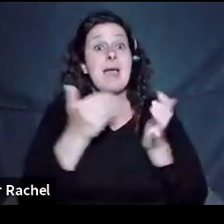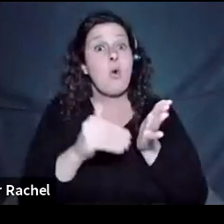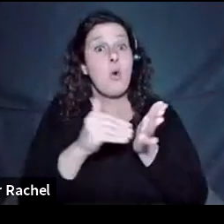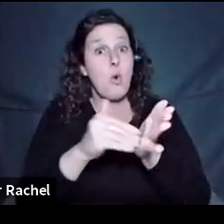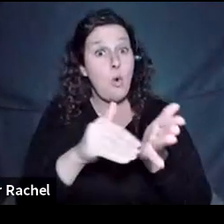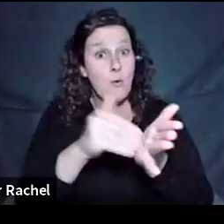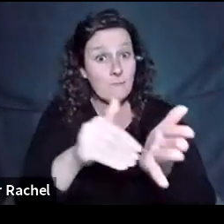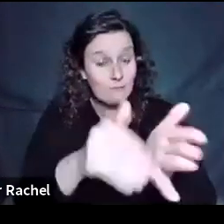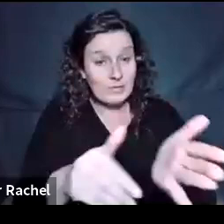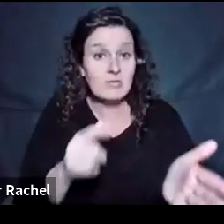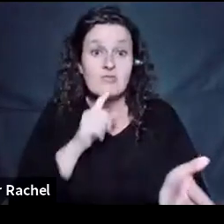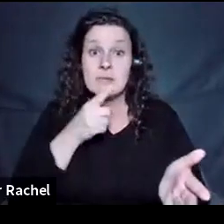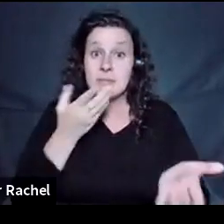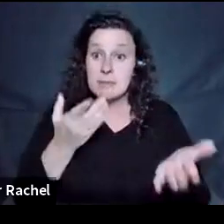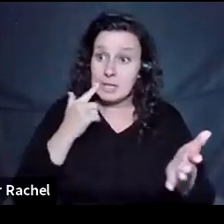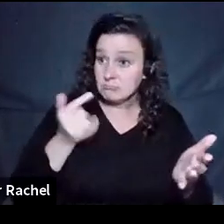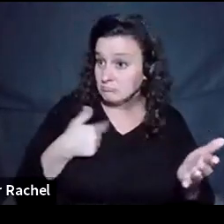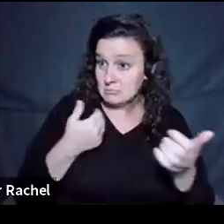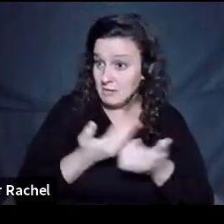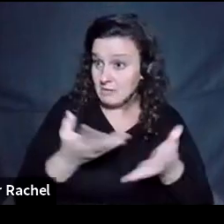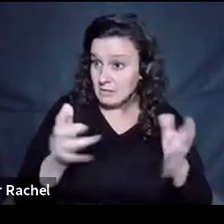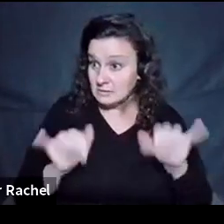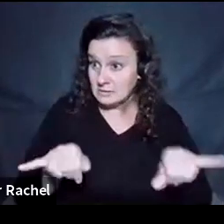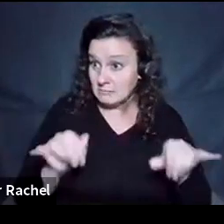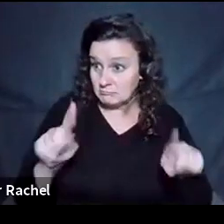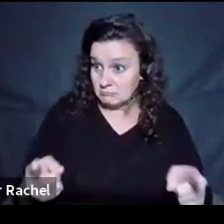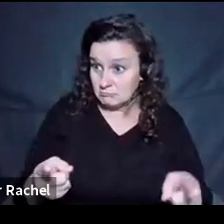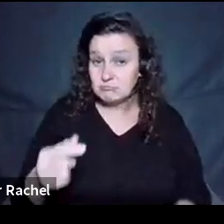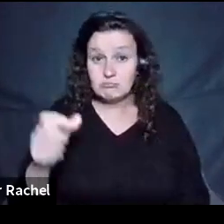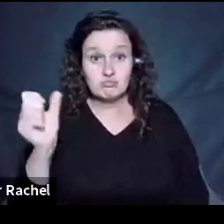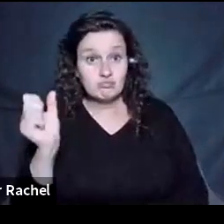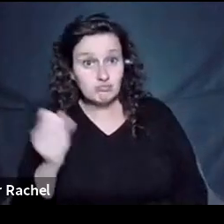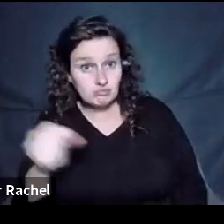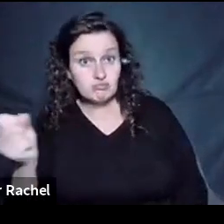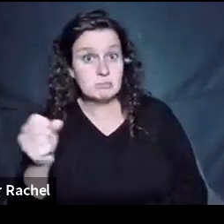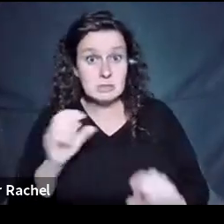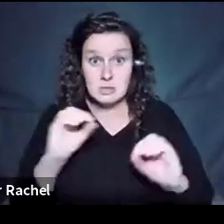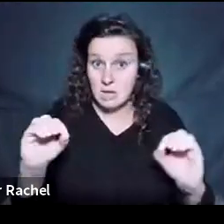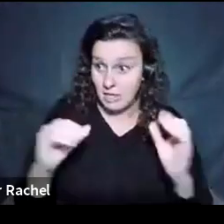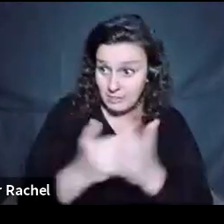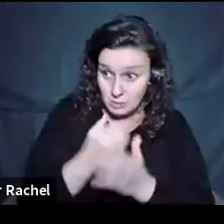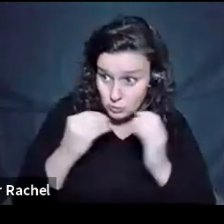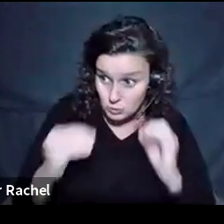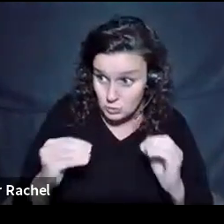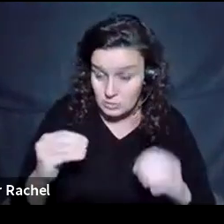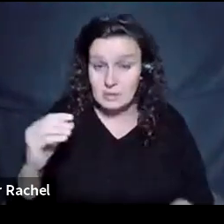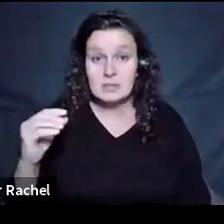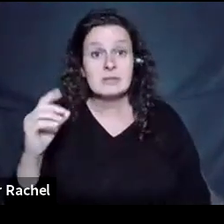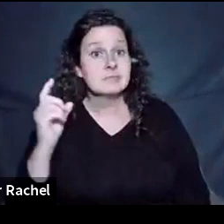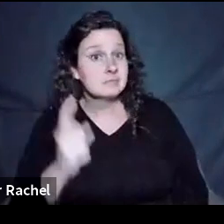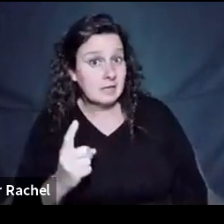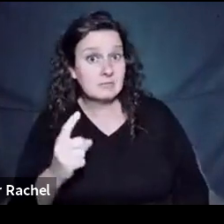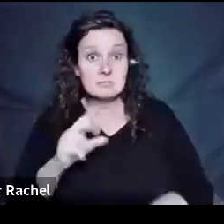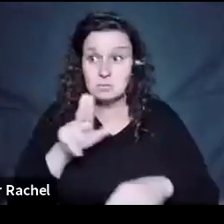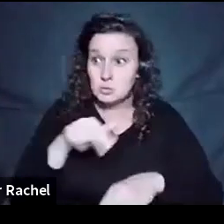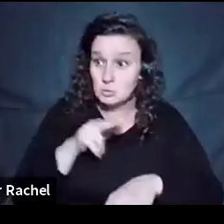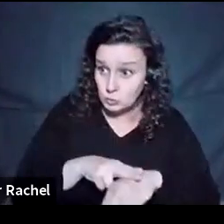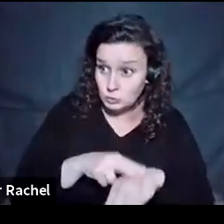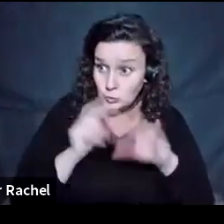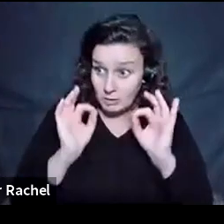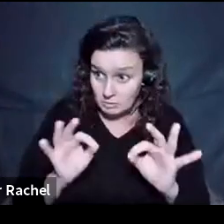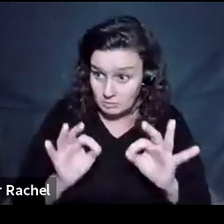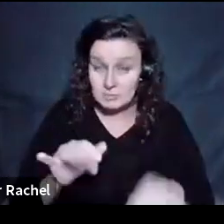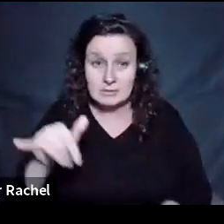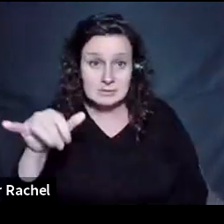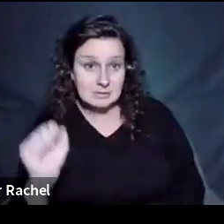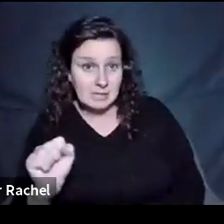may be hey, is everything the same? Nothing's new. We're good to do the usual. Okay, great, let's go. And that might